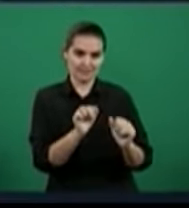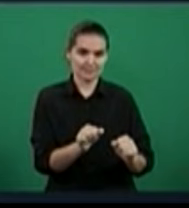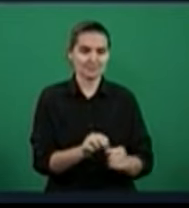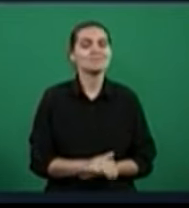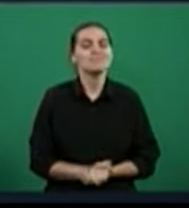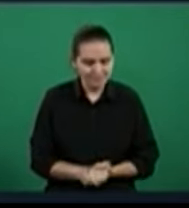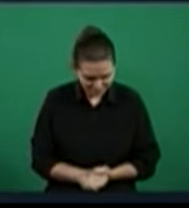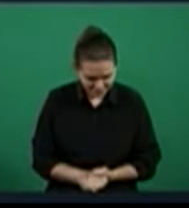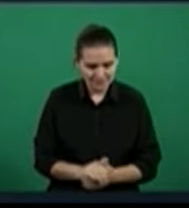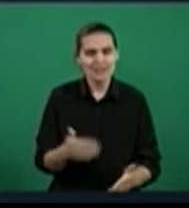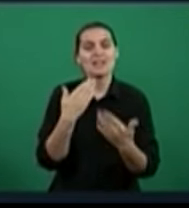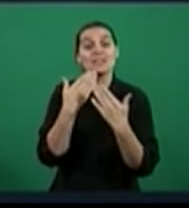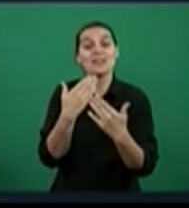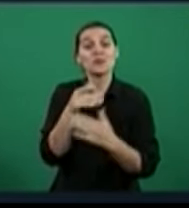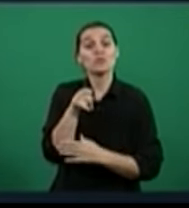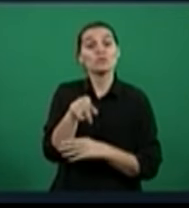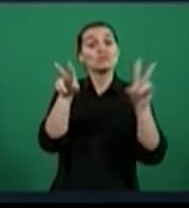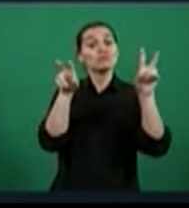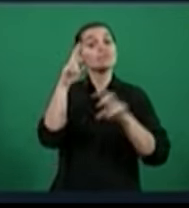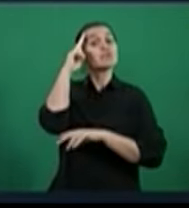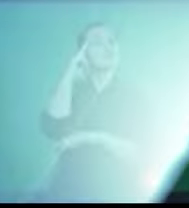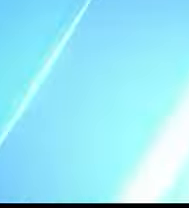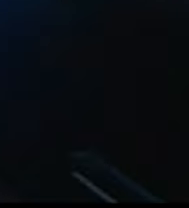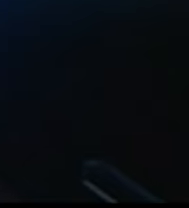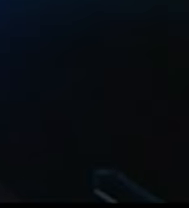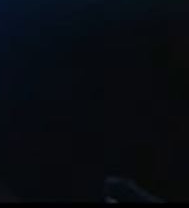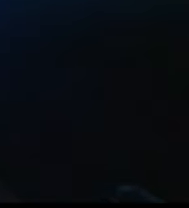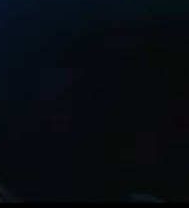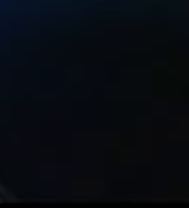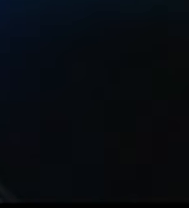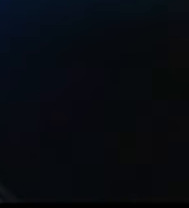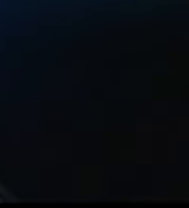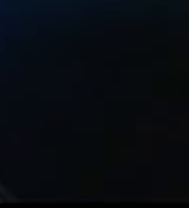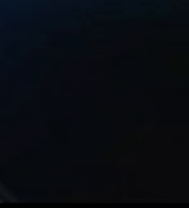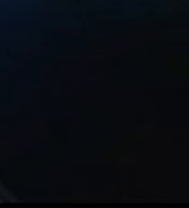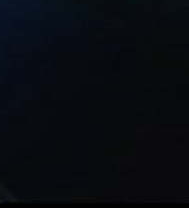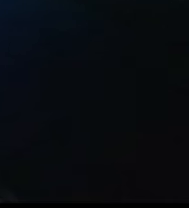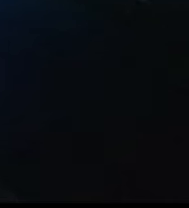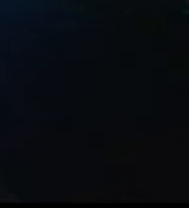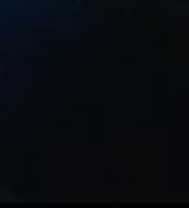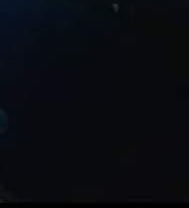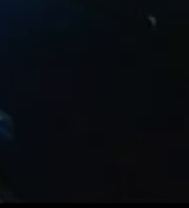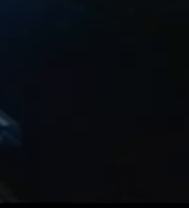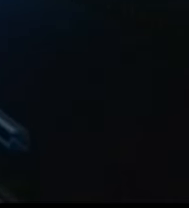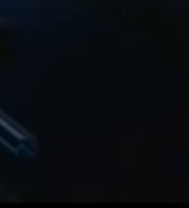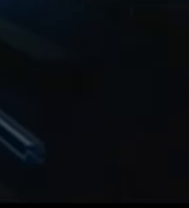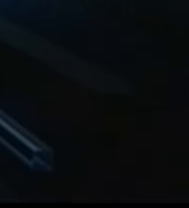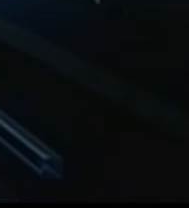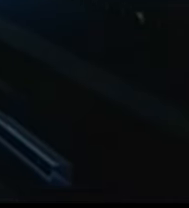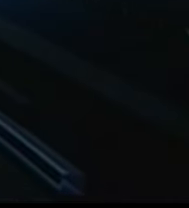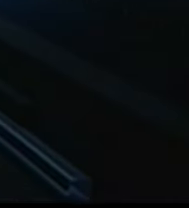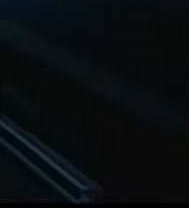Thank you. So the grey listing is more like a relay race. So there are a number of